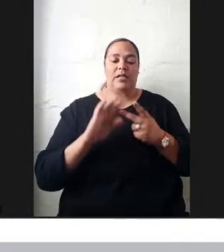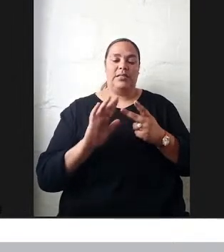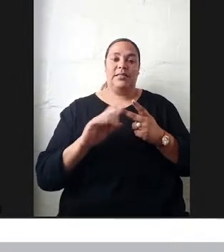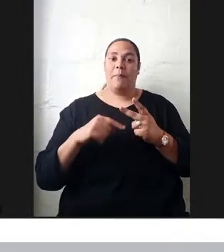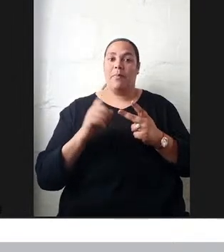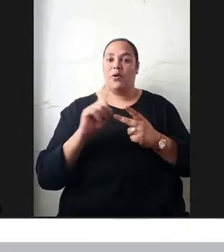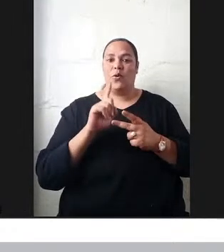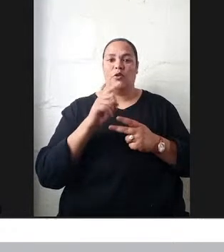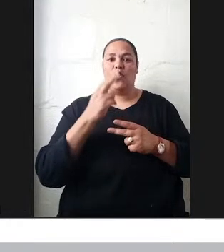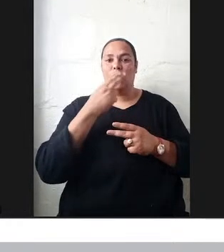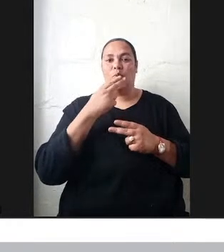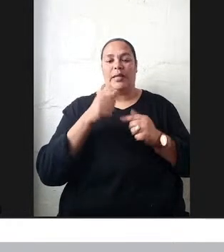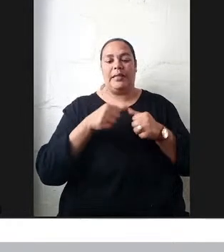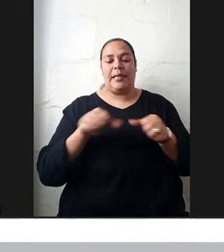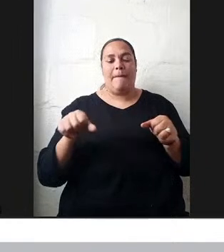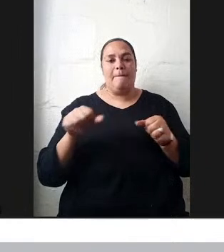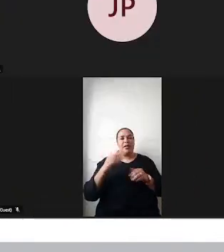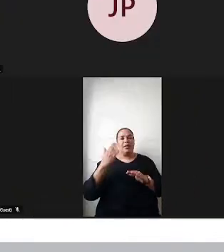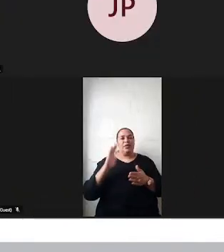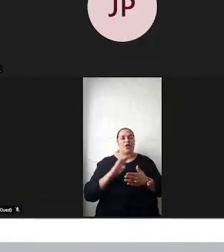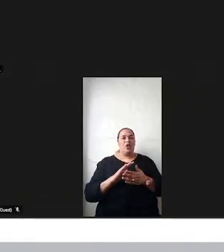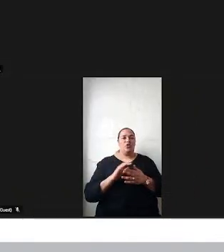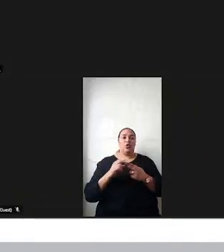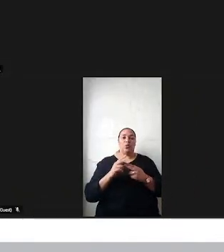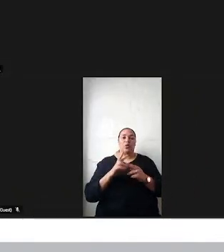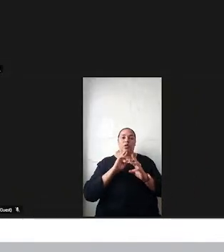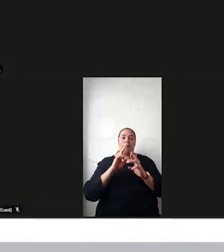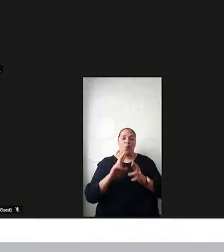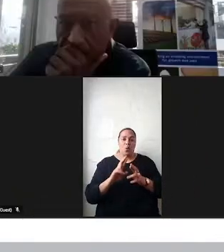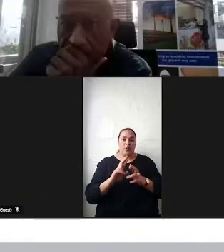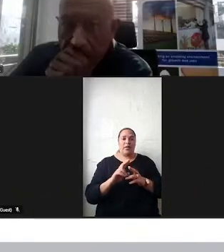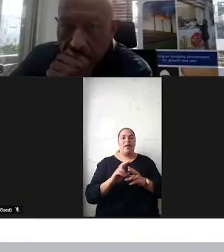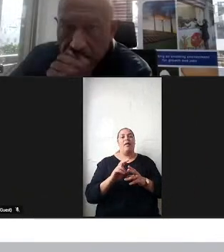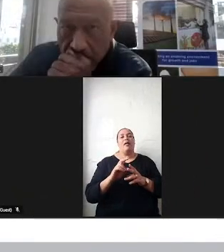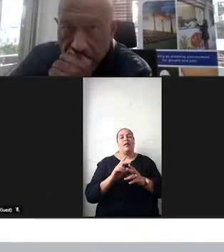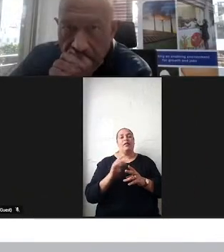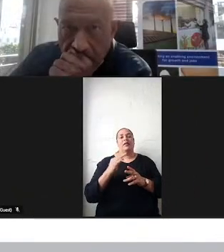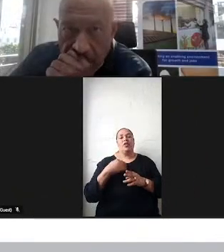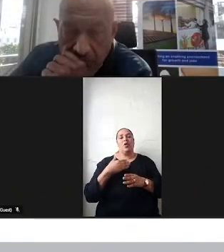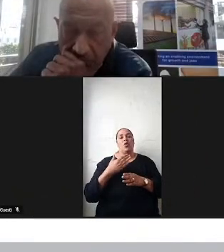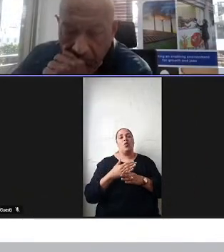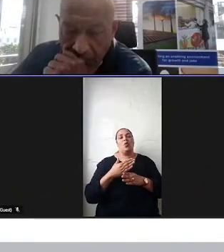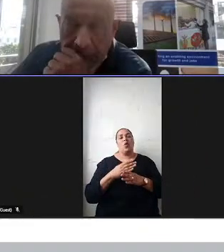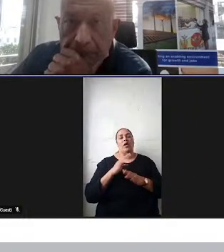tape reduction unit reporting and work on the informal economy.